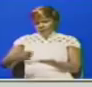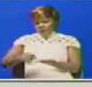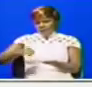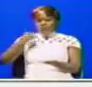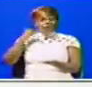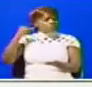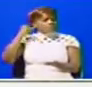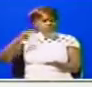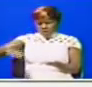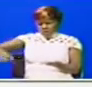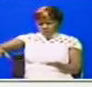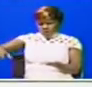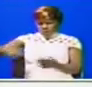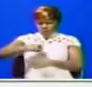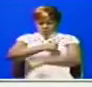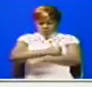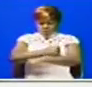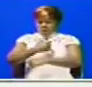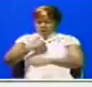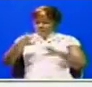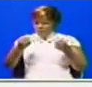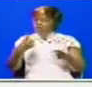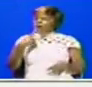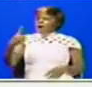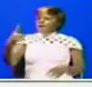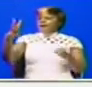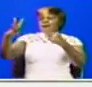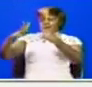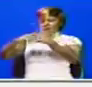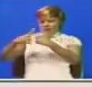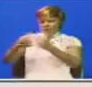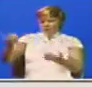County Education Board. The school, which has a total of 109